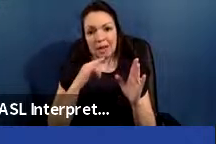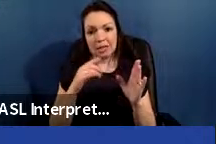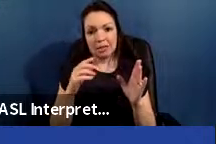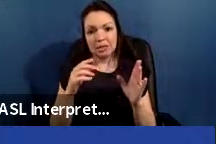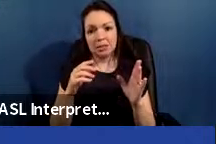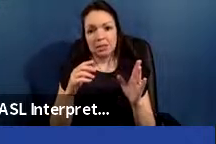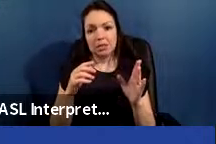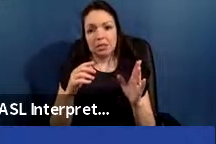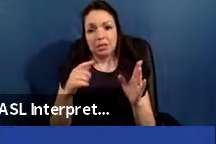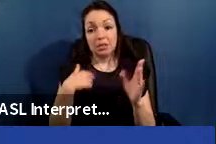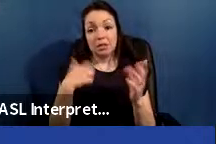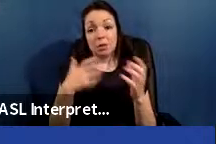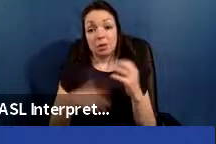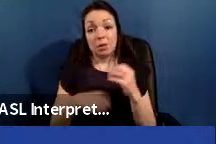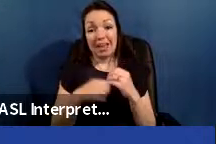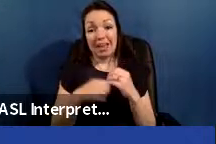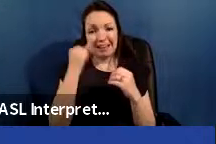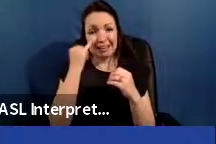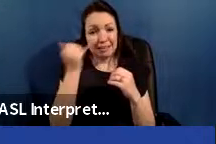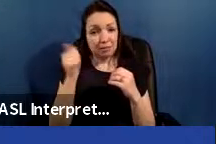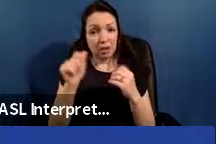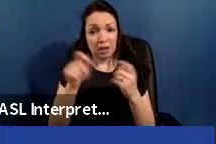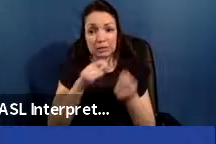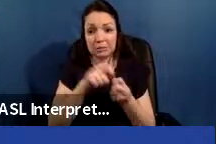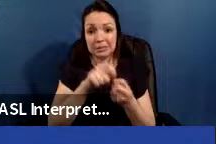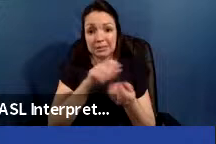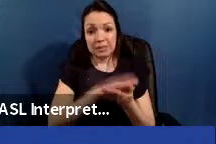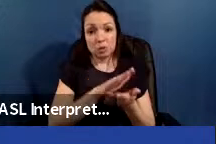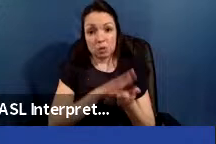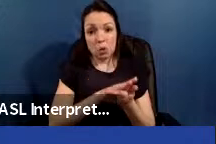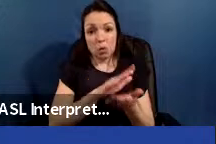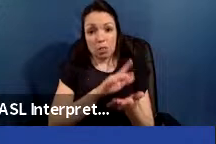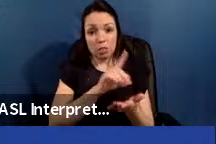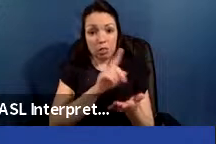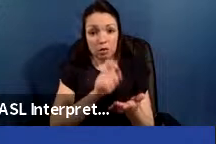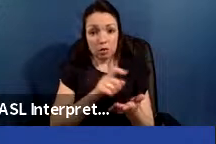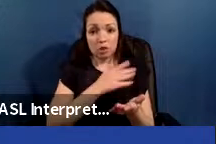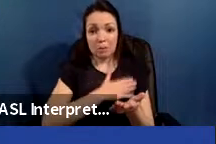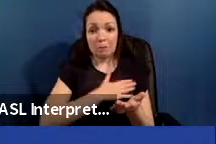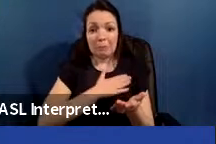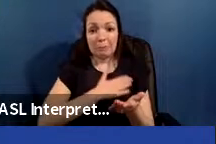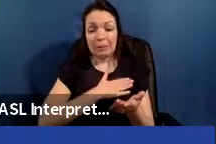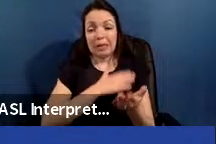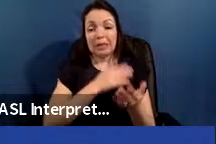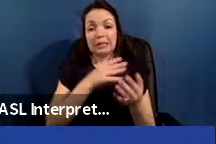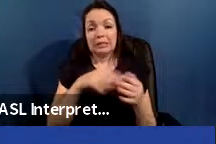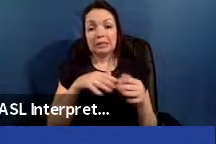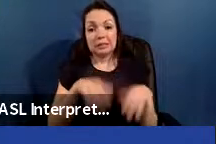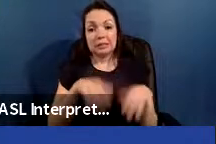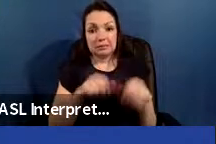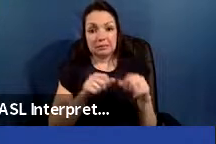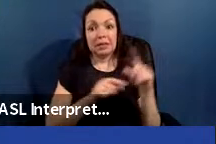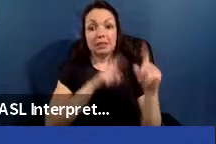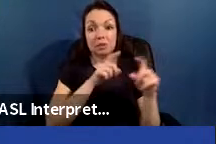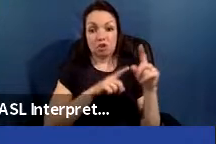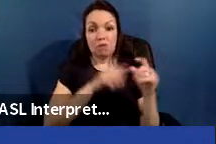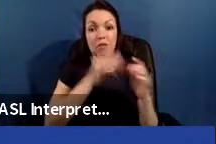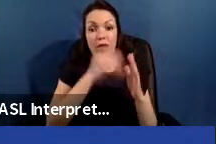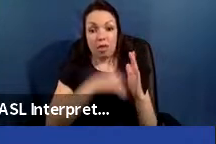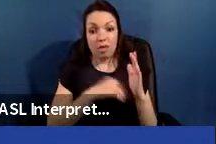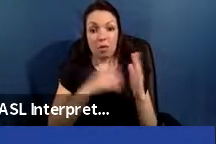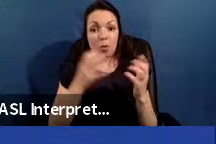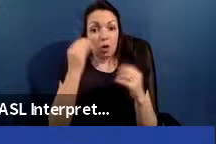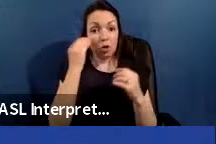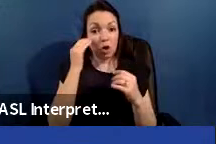And I'd just like to add, Adrian, if there is a school-specific questions, then definitely please make sure they take the survey so we know which schools that